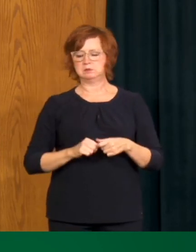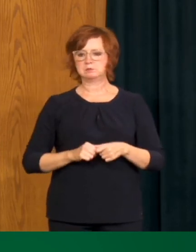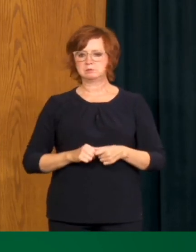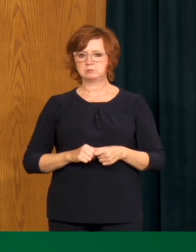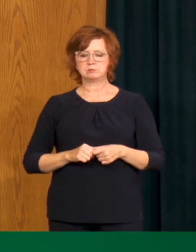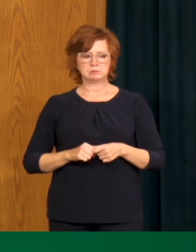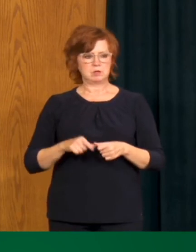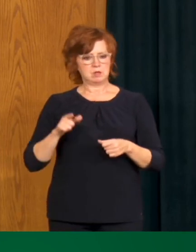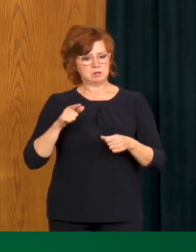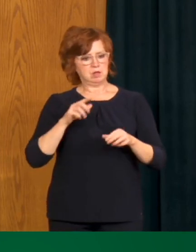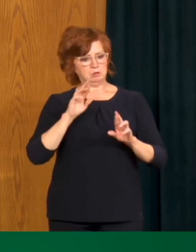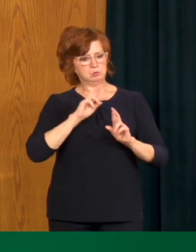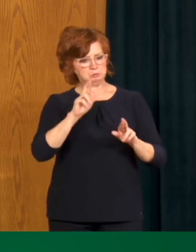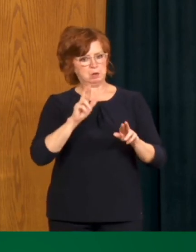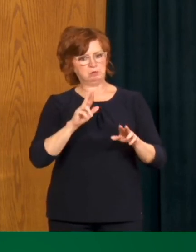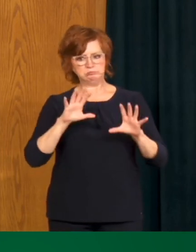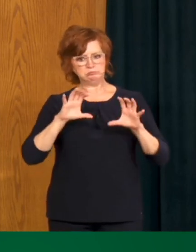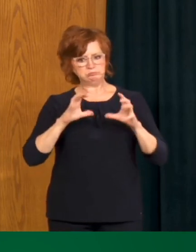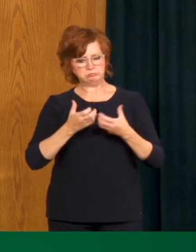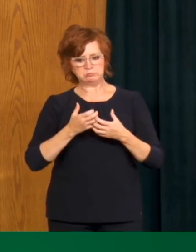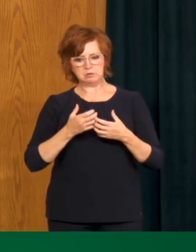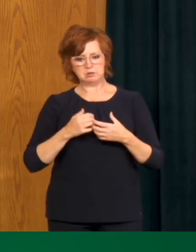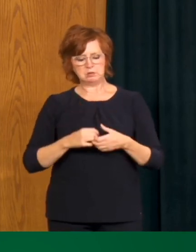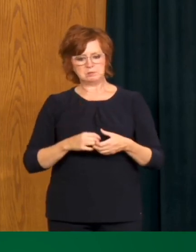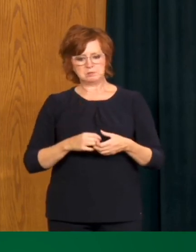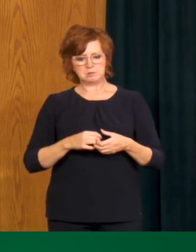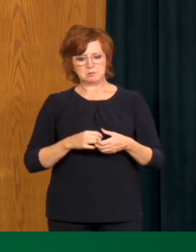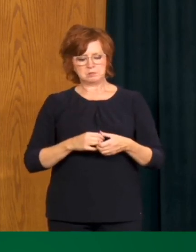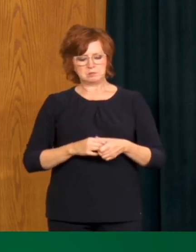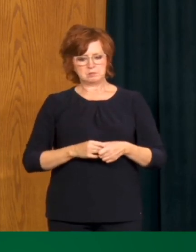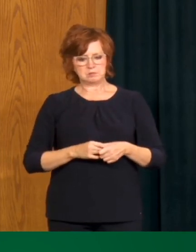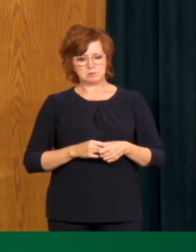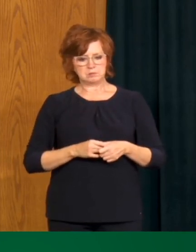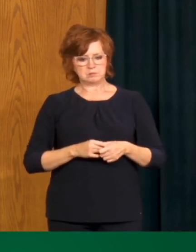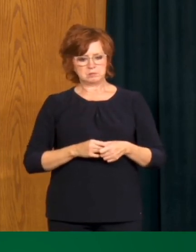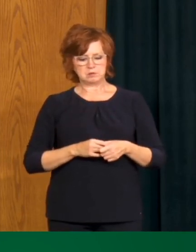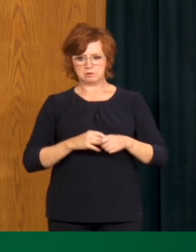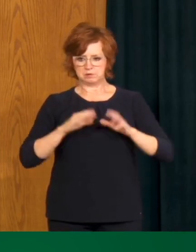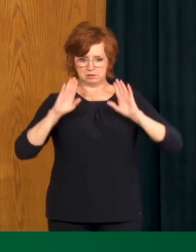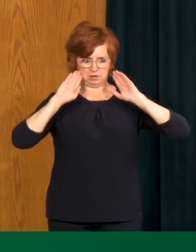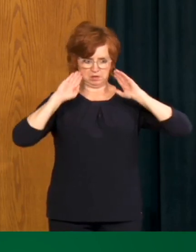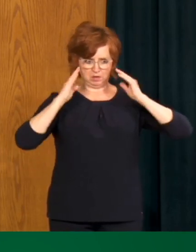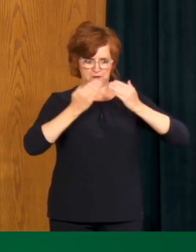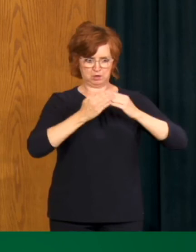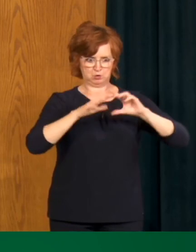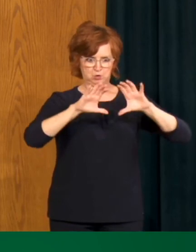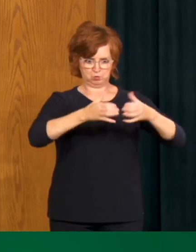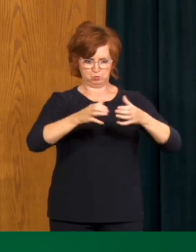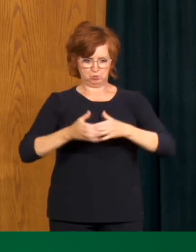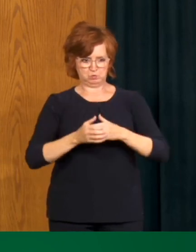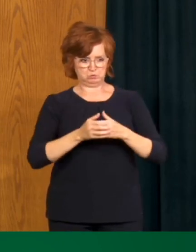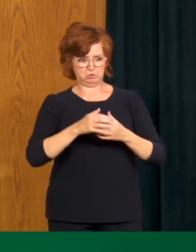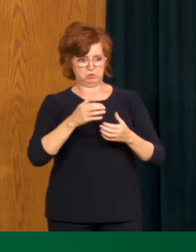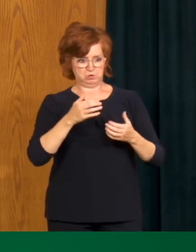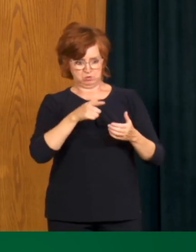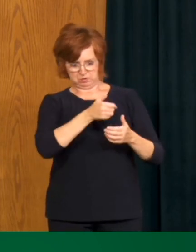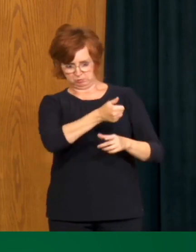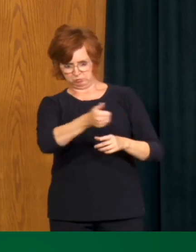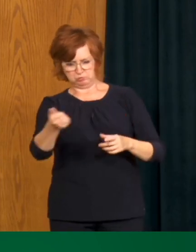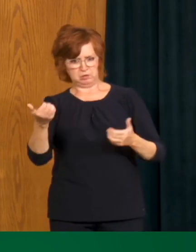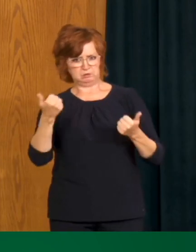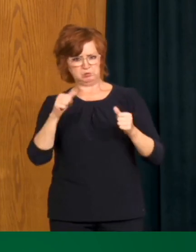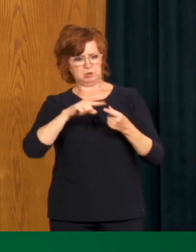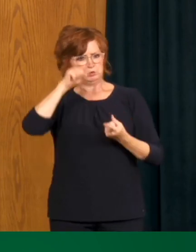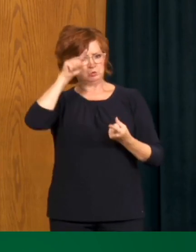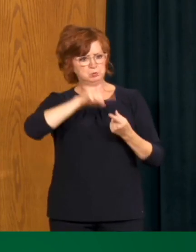leadership, and they certainly appreciate the efforts that Hutterites are doing to minimize the risk to